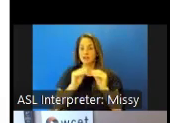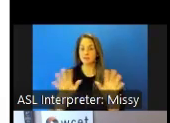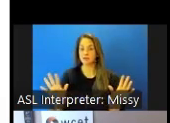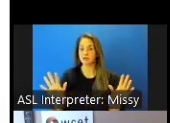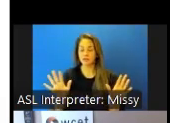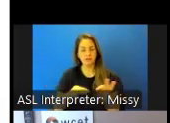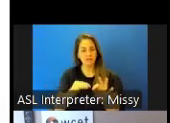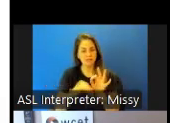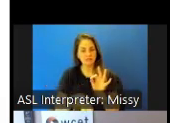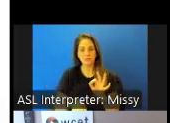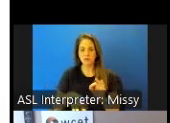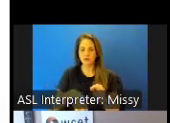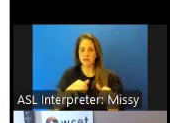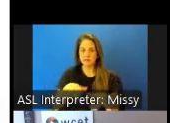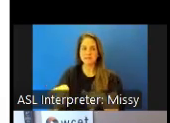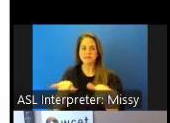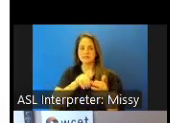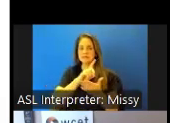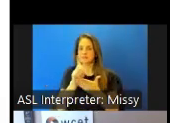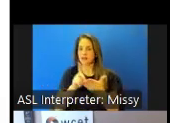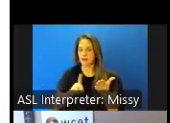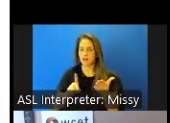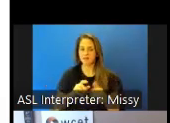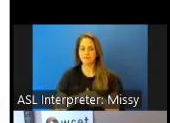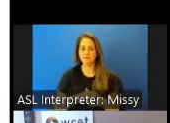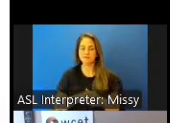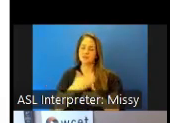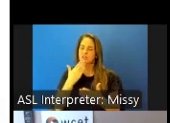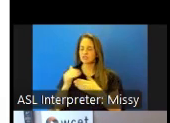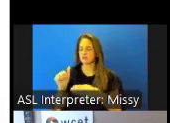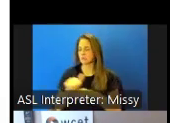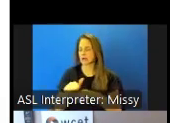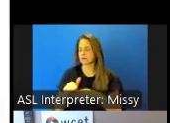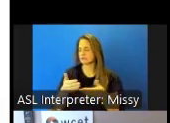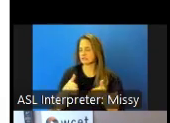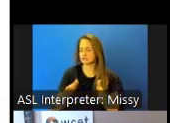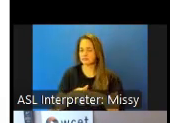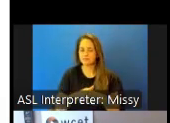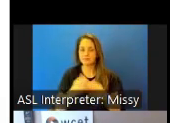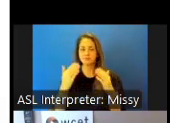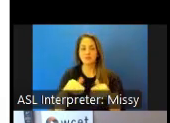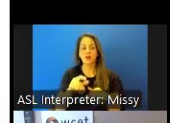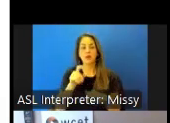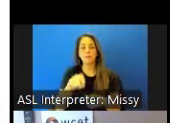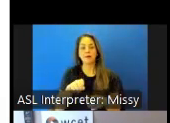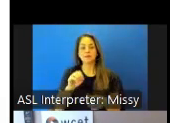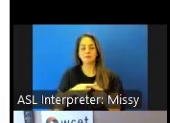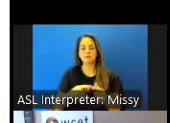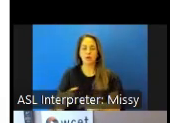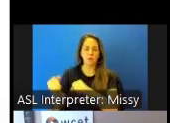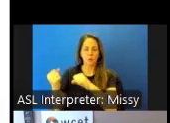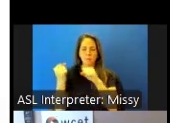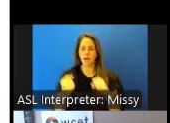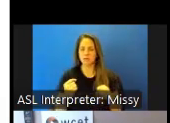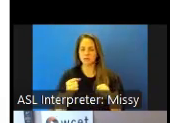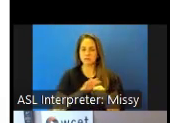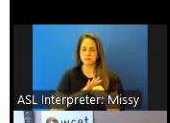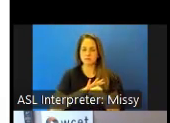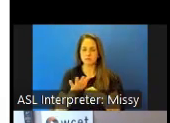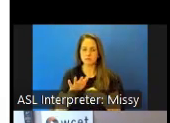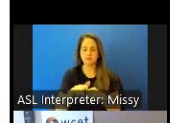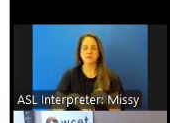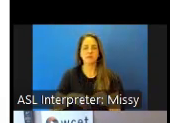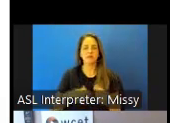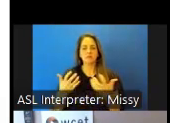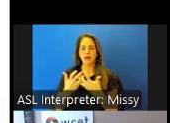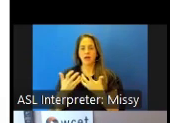clear, simple, and consistent design layout. And that's just good practice. Web content must be robust, compatibly with